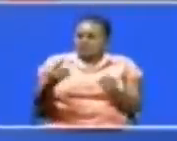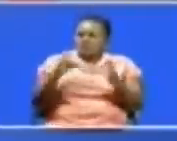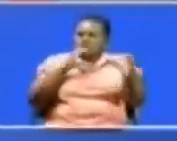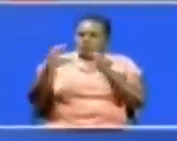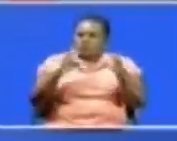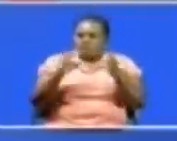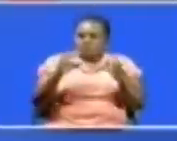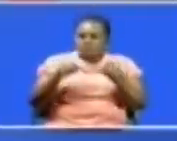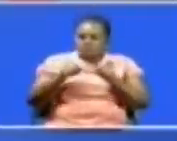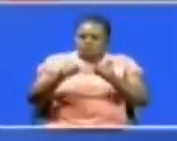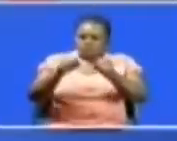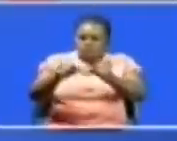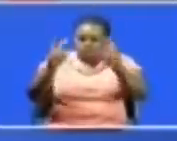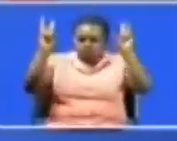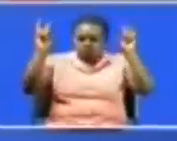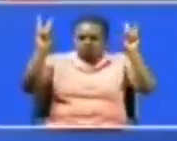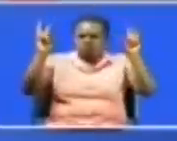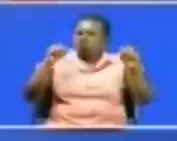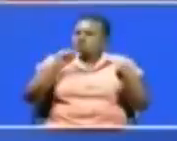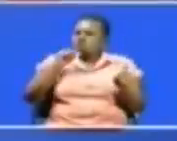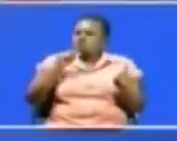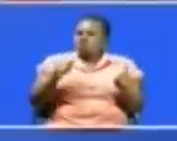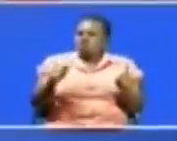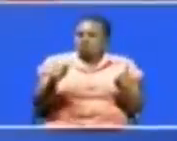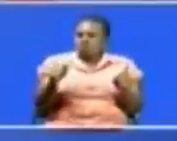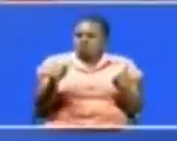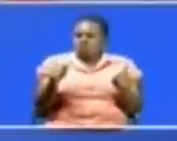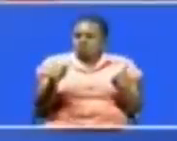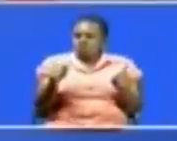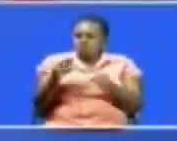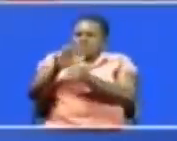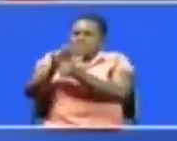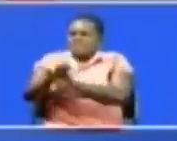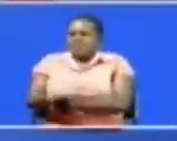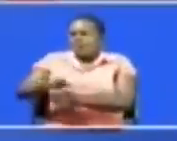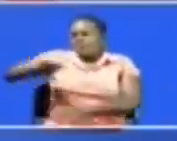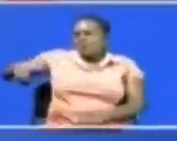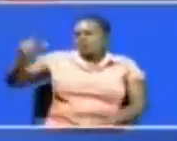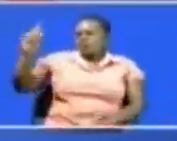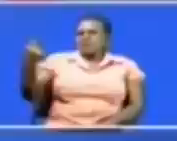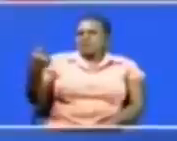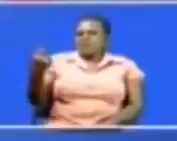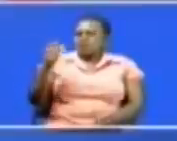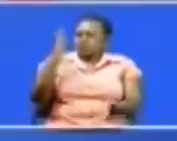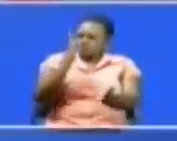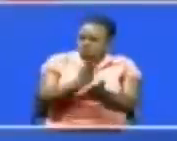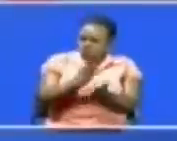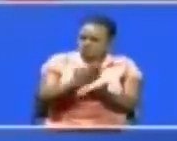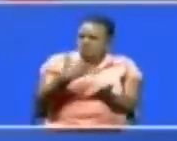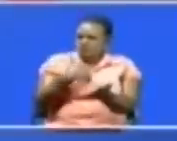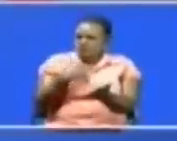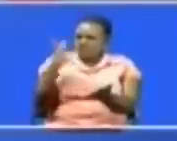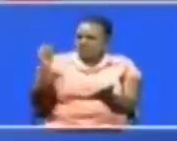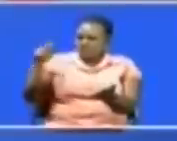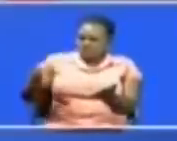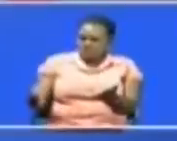conversation dominating the headlines and not the quote-unquote marginalized Mount Kenya region. But is there truth to what some of those MPs have